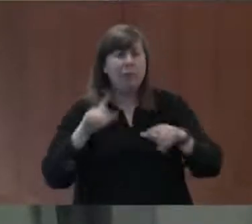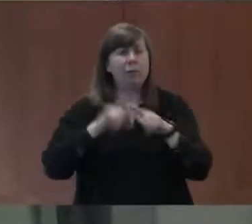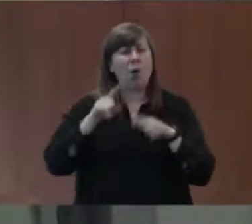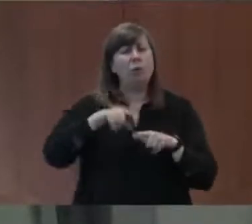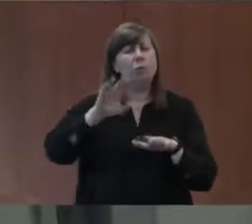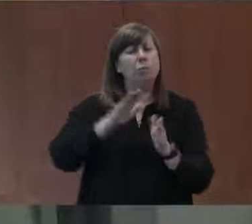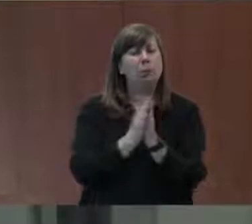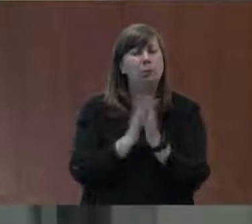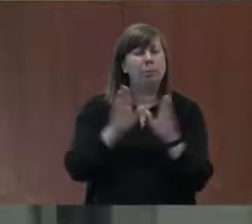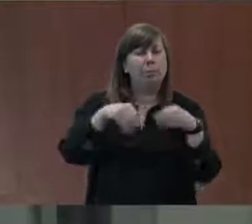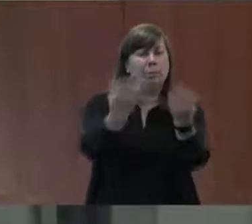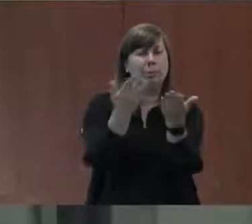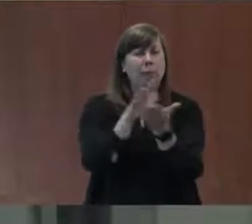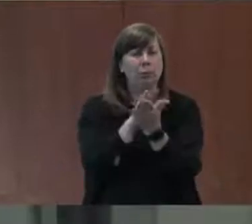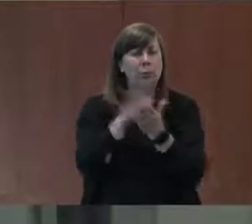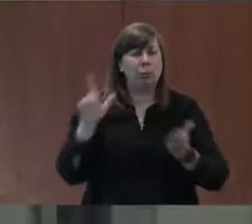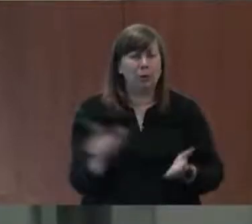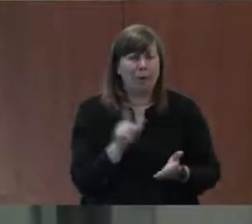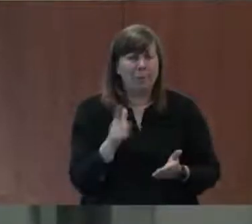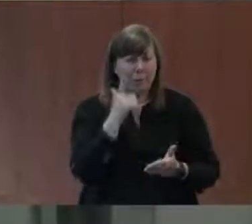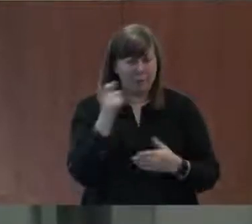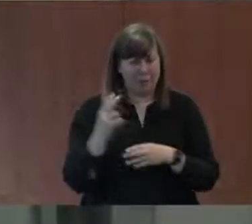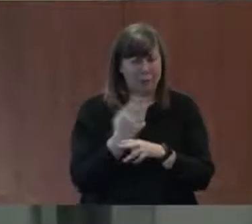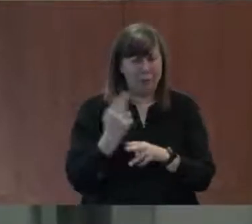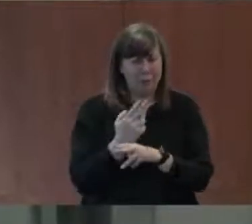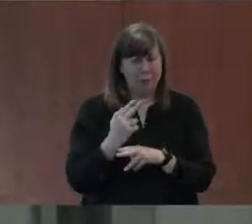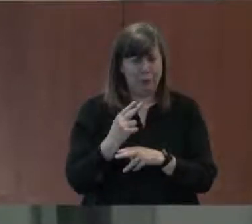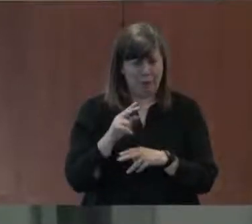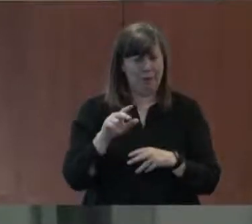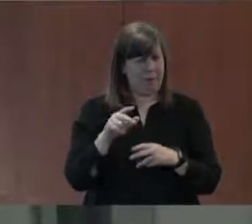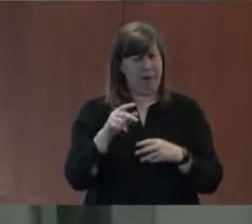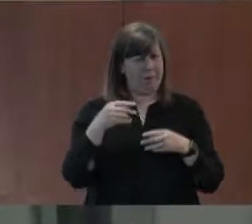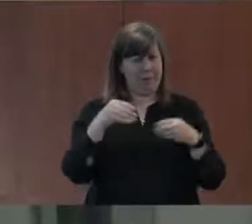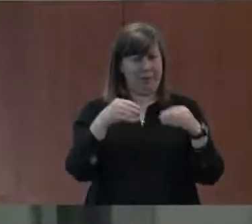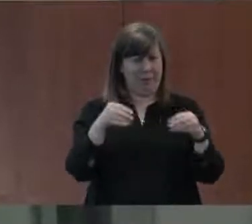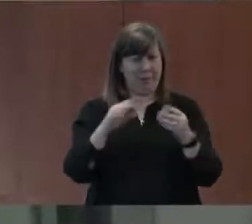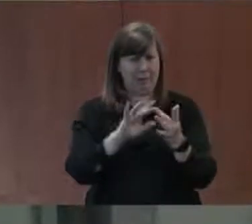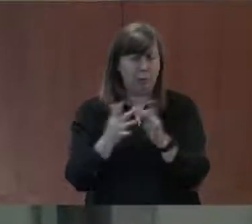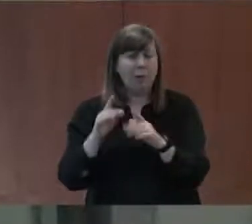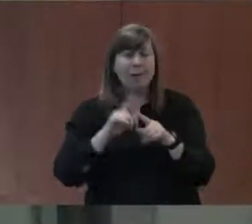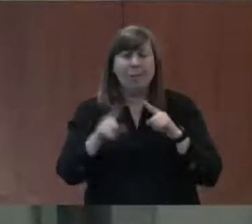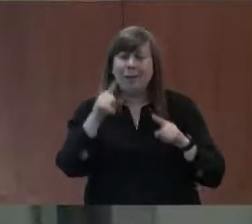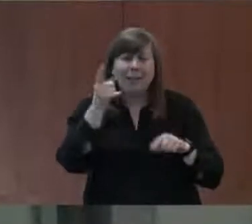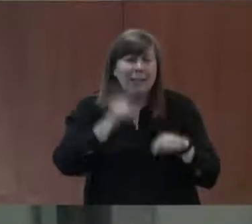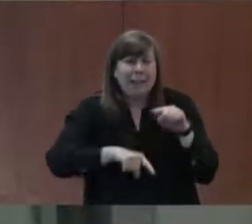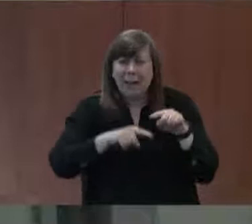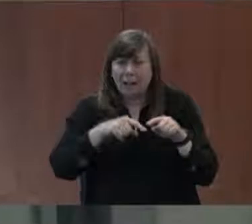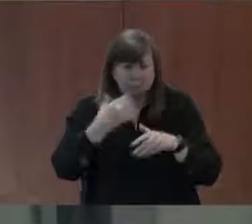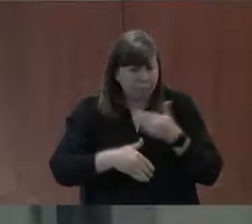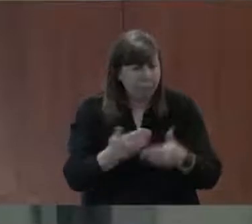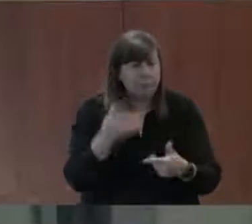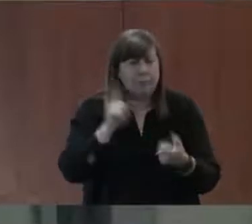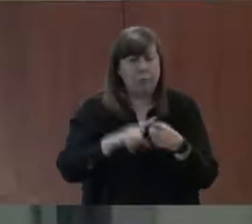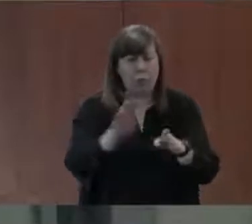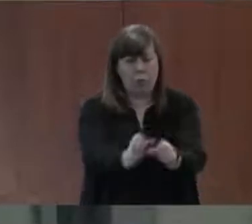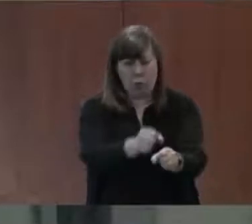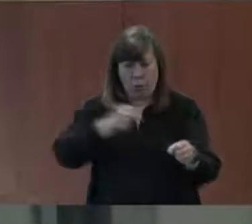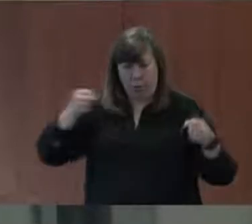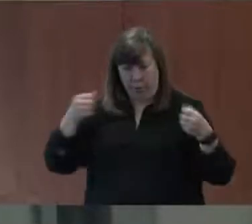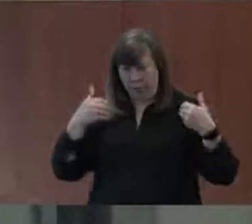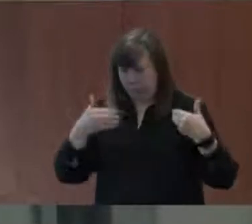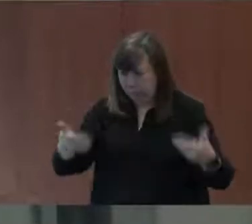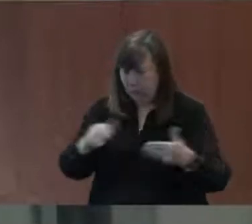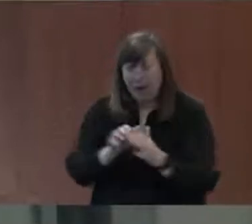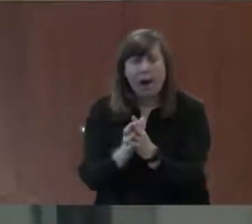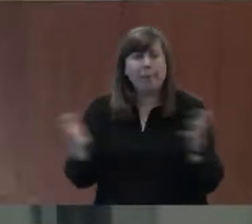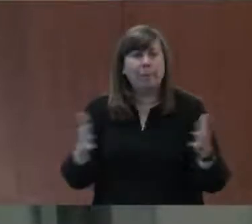those books to be purchased by the school libraries through their use of the Follett Company sales network. However, they cannot go any further until you open the door for them by how